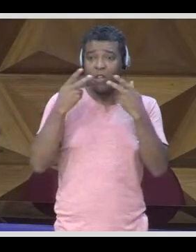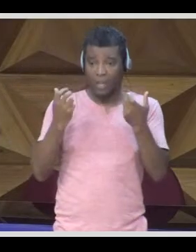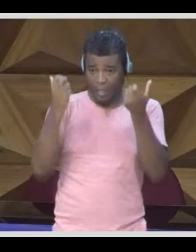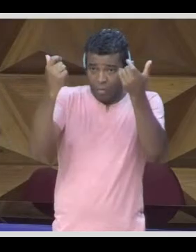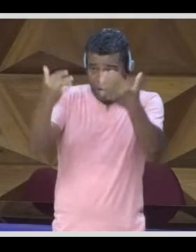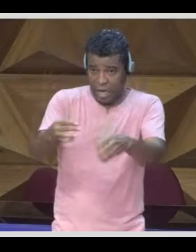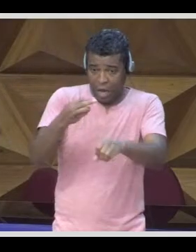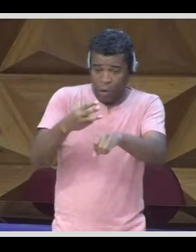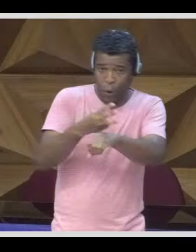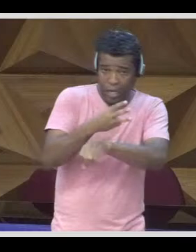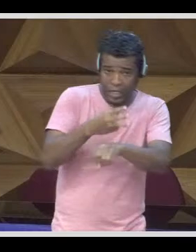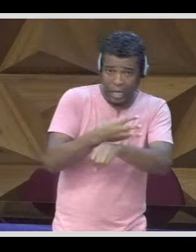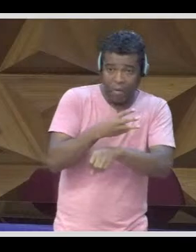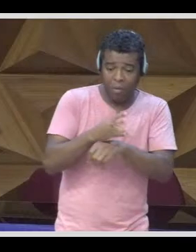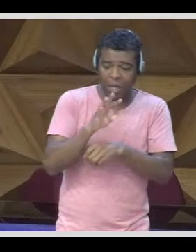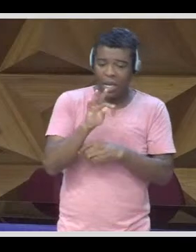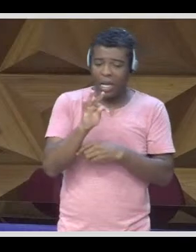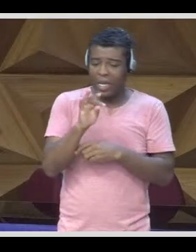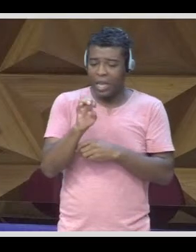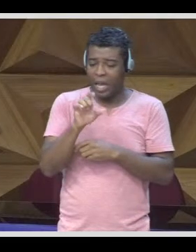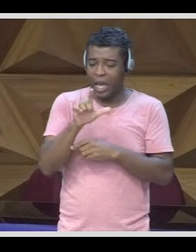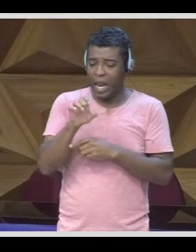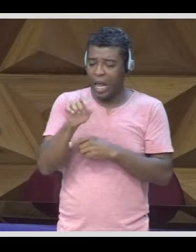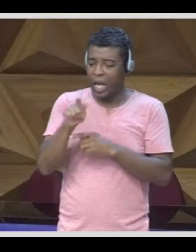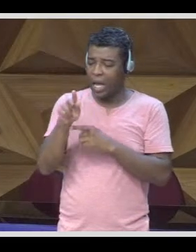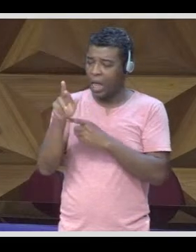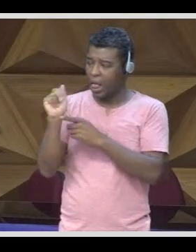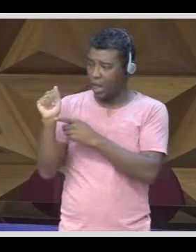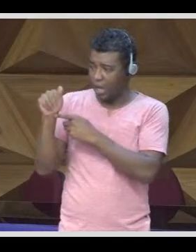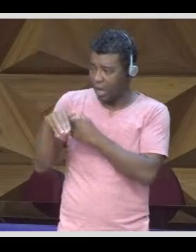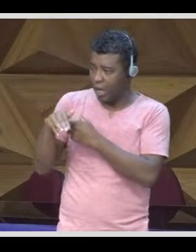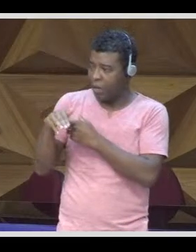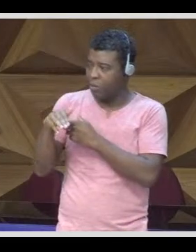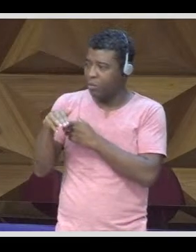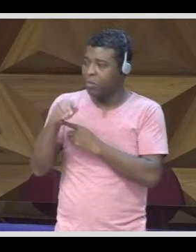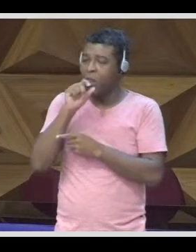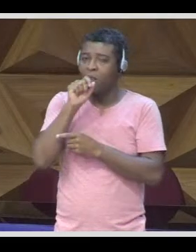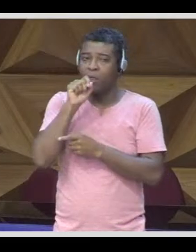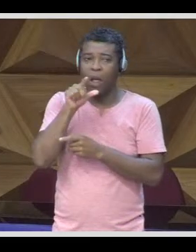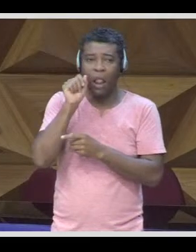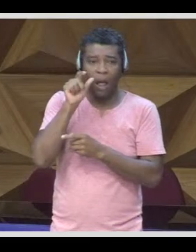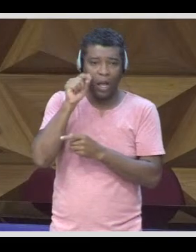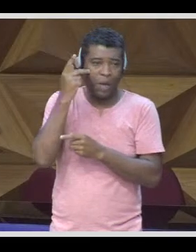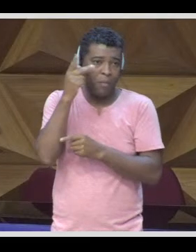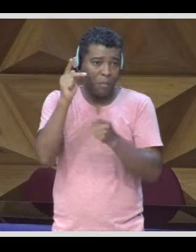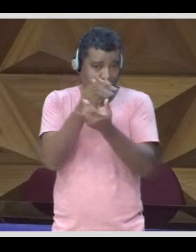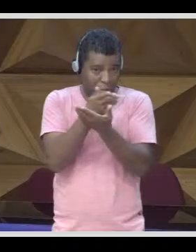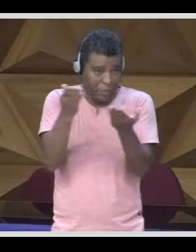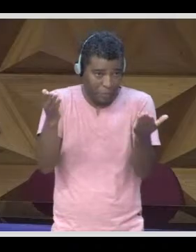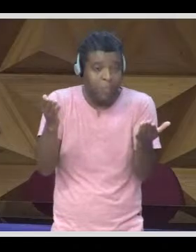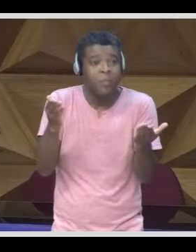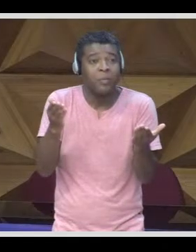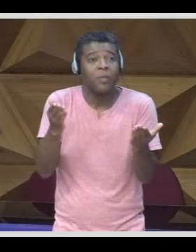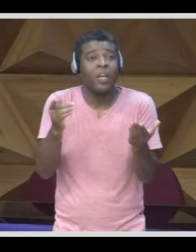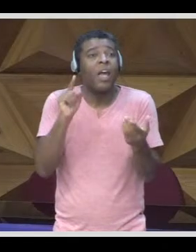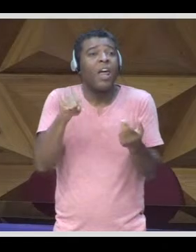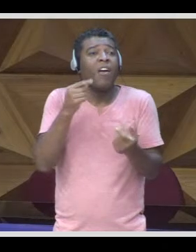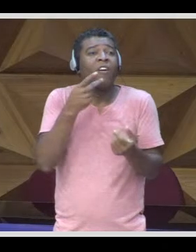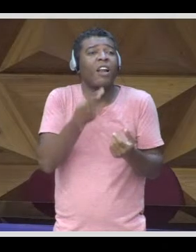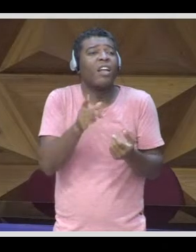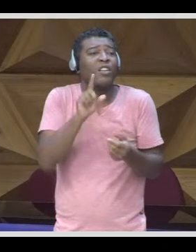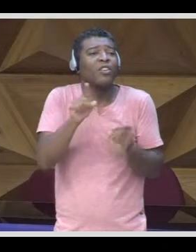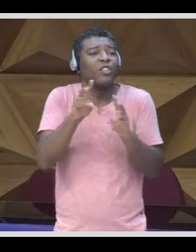later on. Every time that I talk about that, I'm talking about public groups, okay? I'm not talking about personal conversations. I'm talking